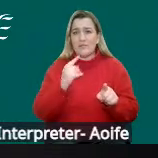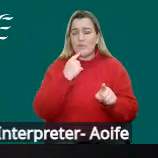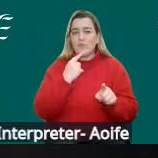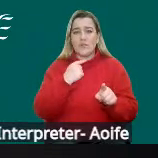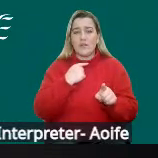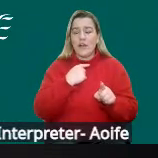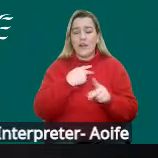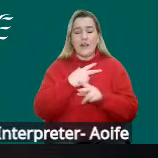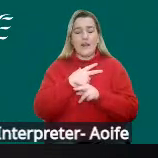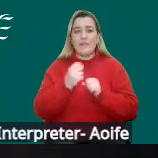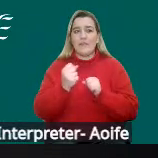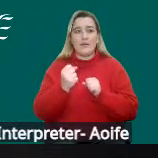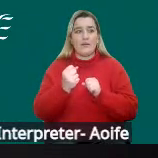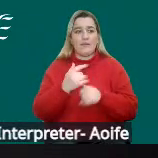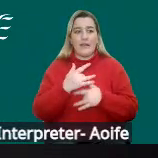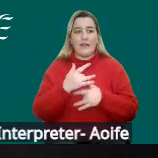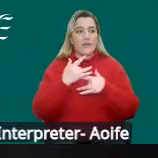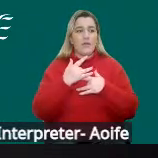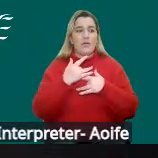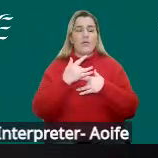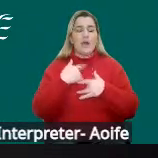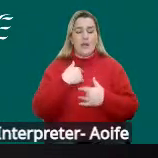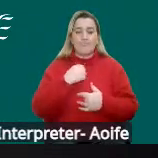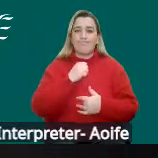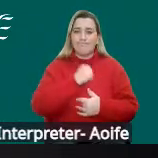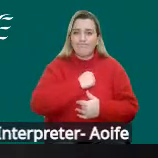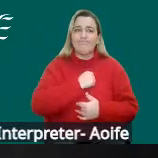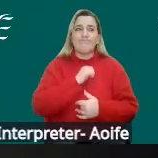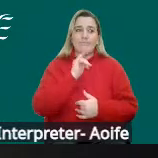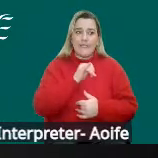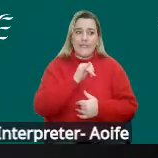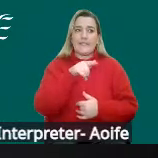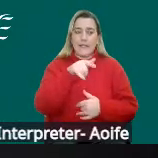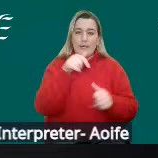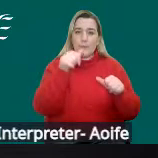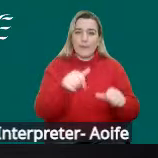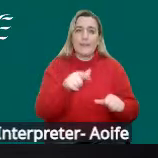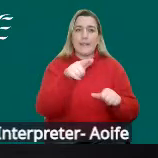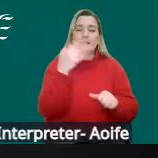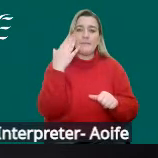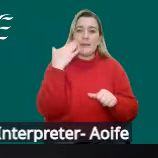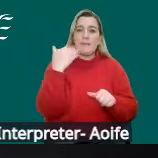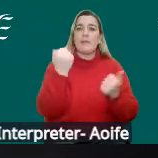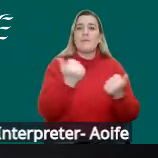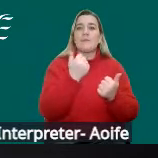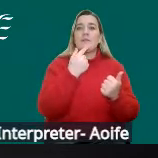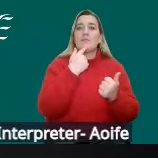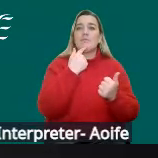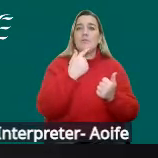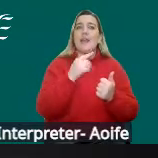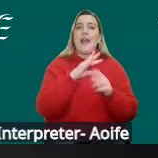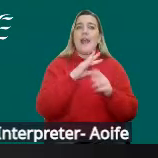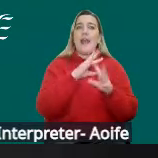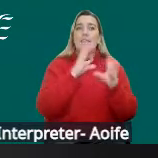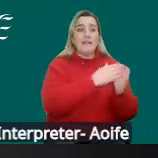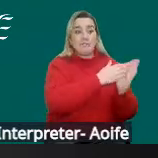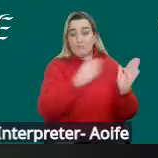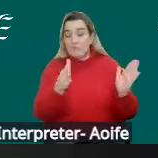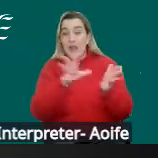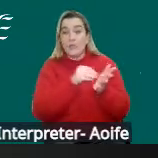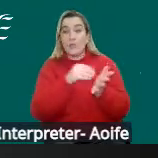terms with my symptoms being menopausal symptoms until everything else finished. And then I